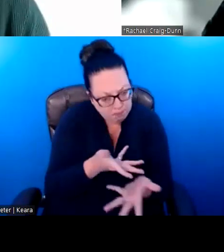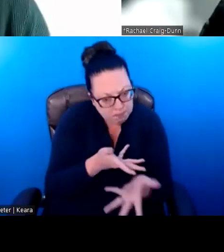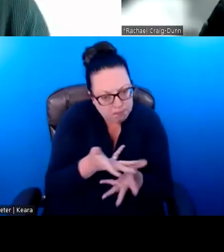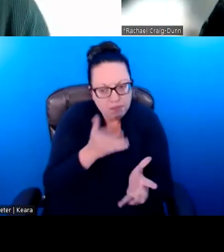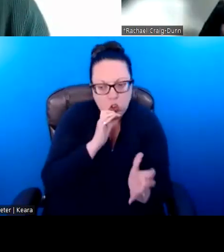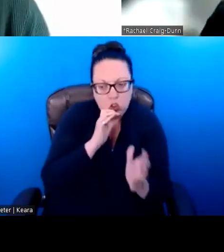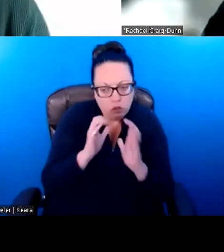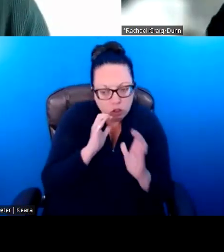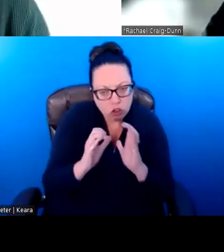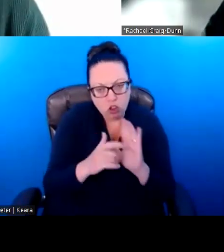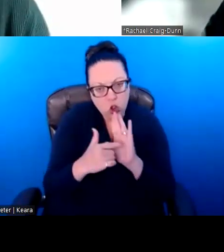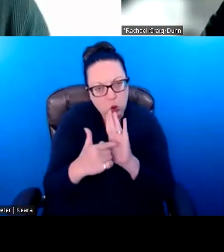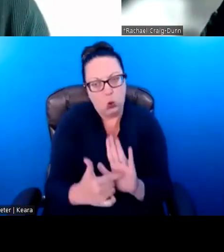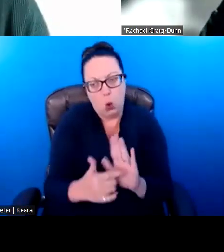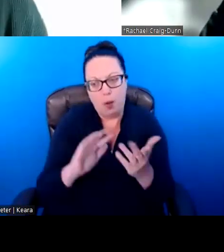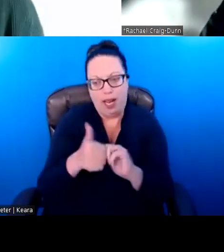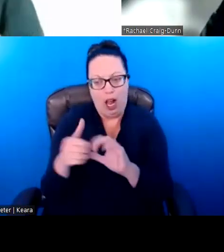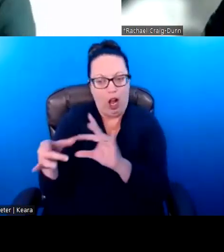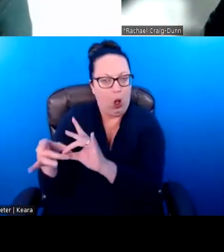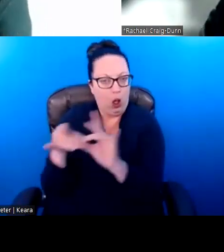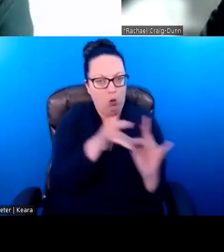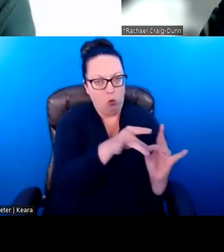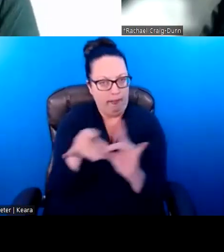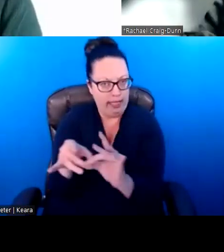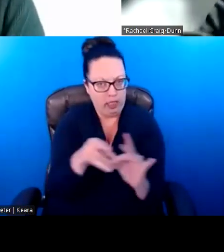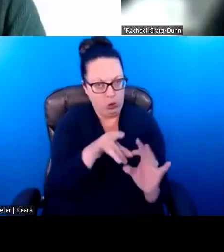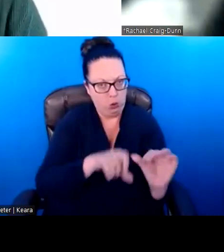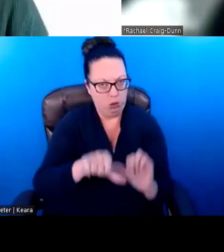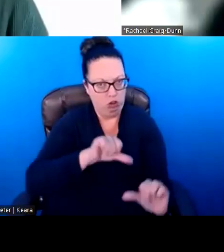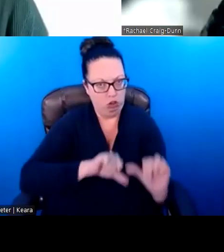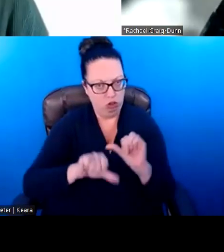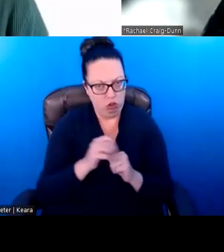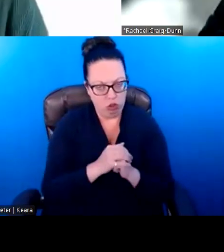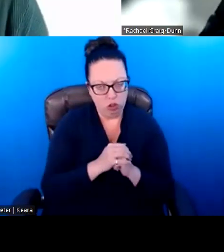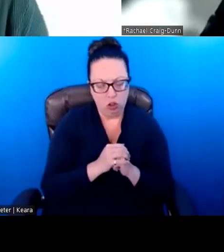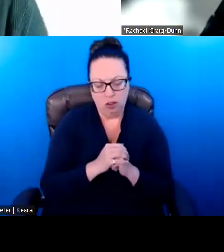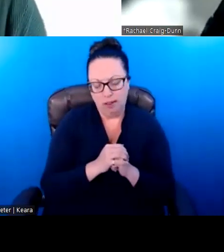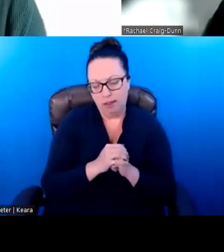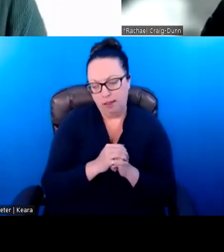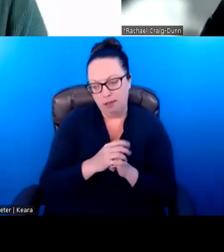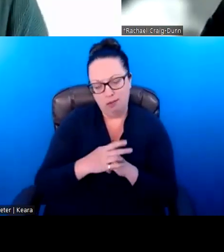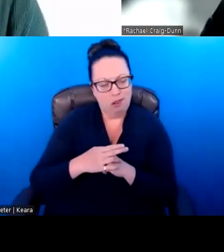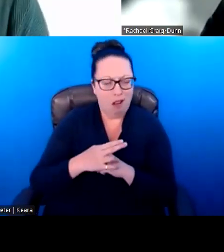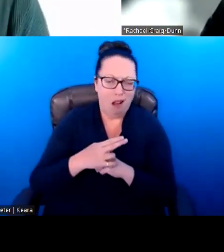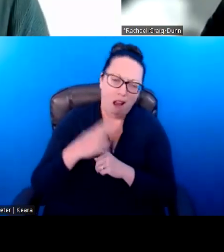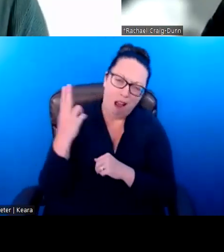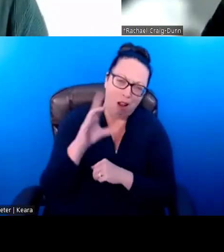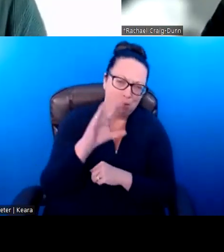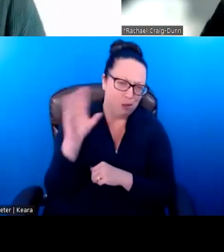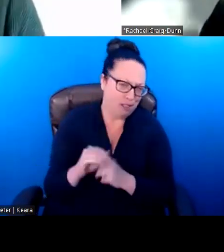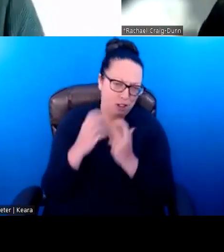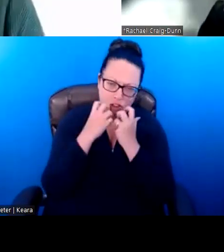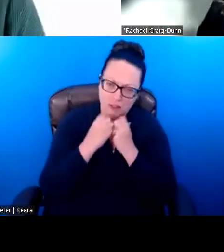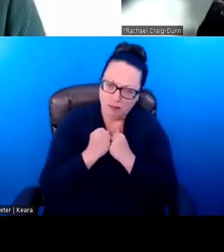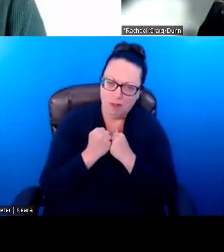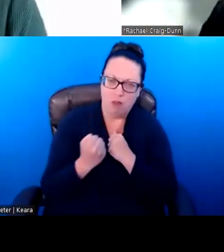showing how they're interrelated. And, you know, there's such a high percentage of loved ones that we have